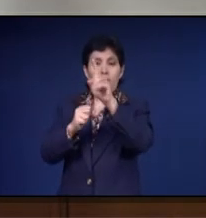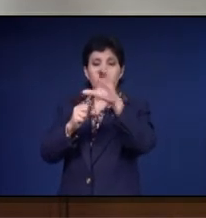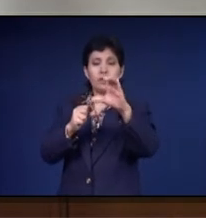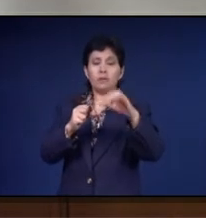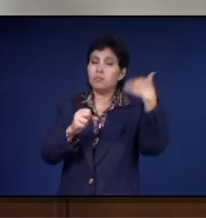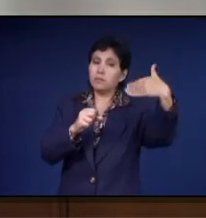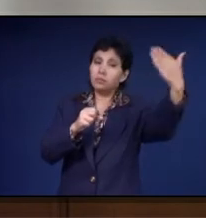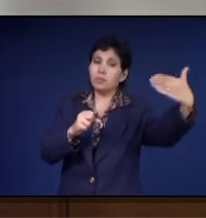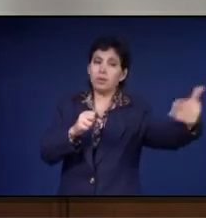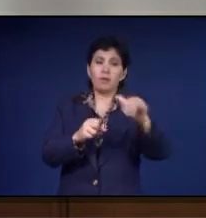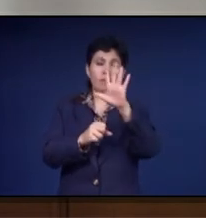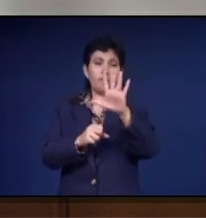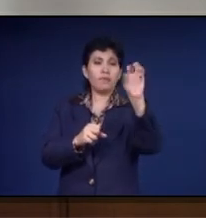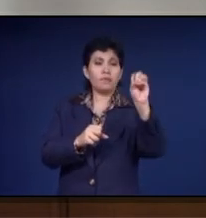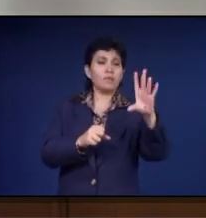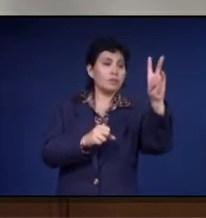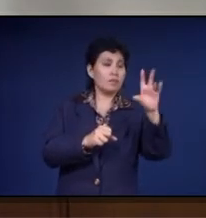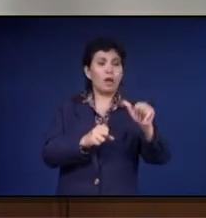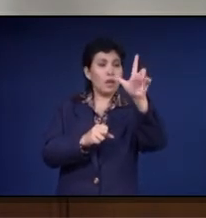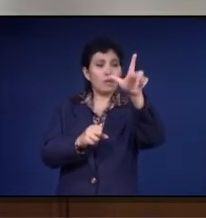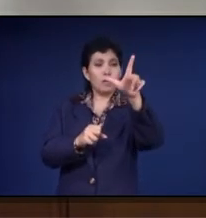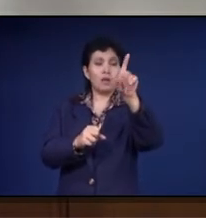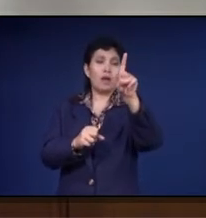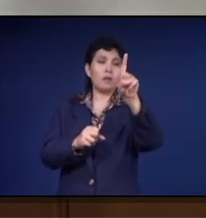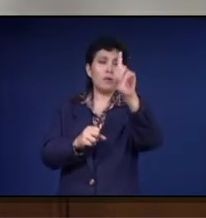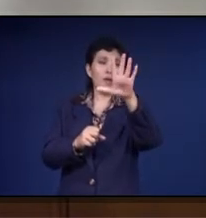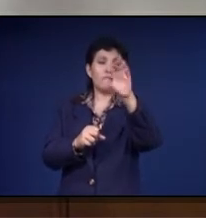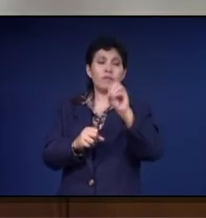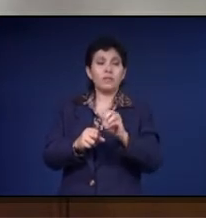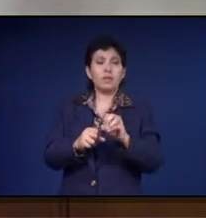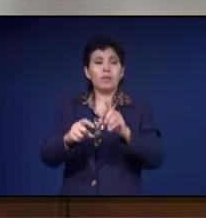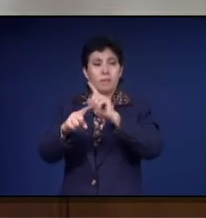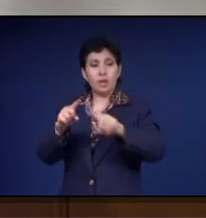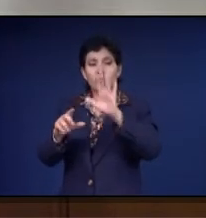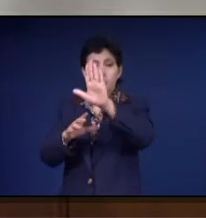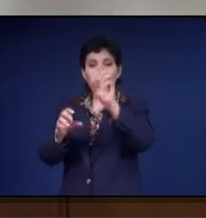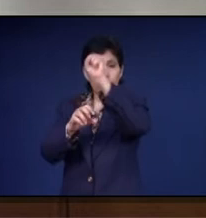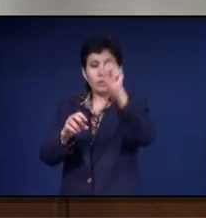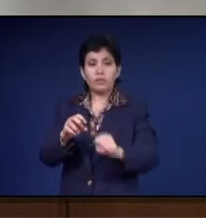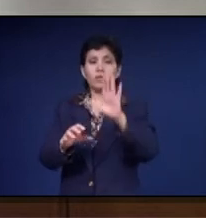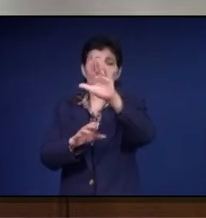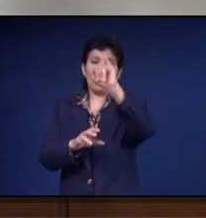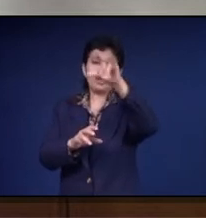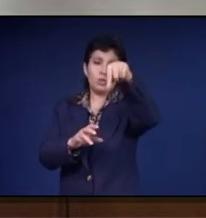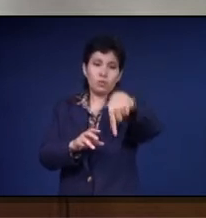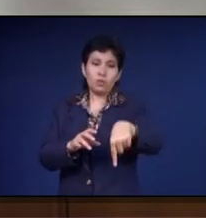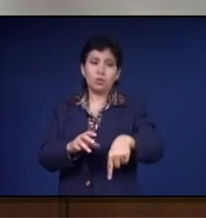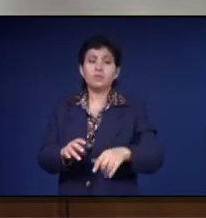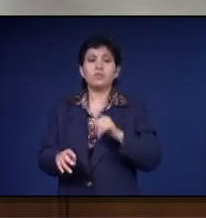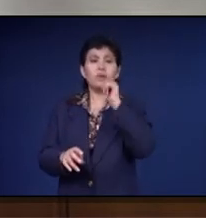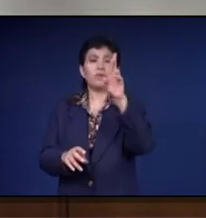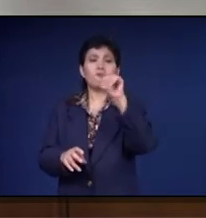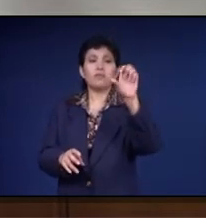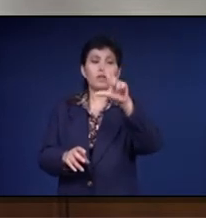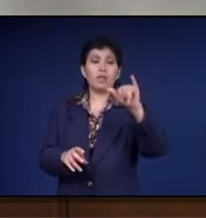next day 50, the next day 75, the next day 150. This one, your questionnaire or your IQ test, it is not